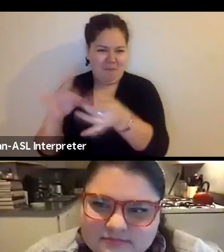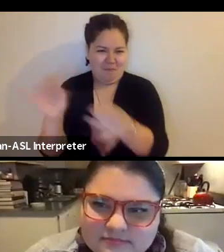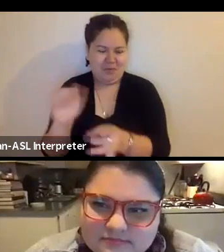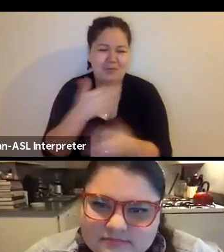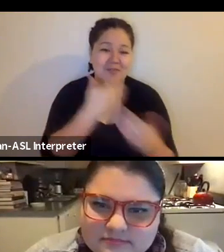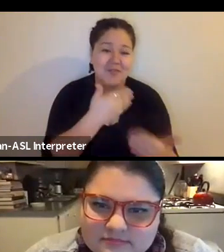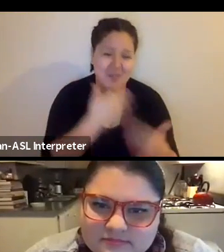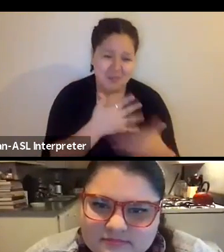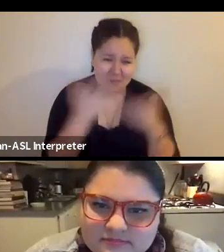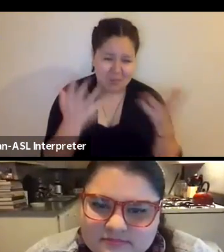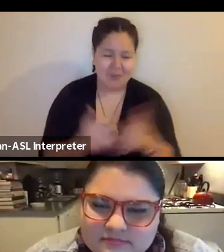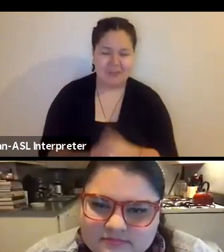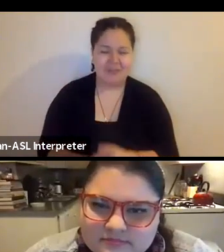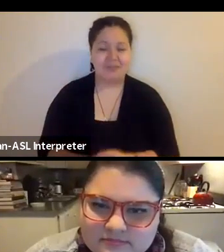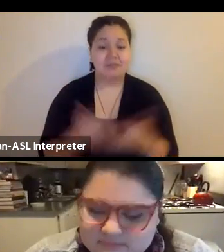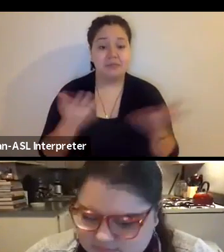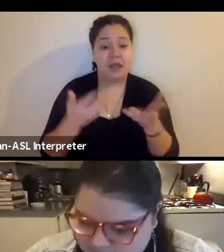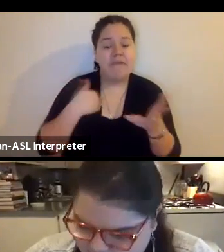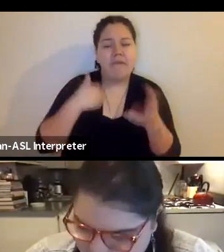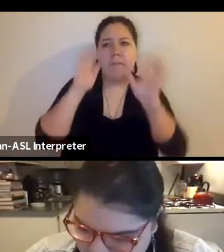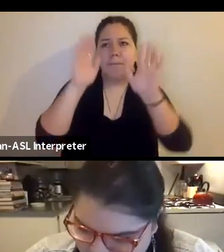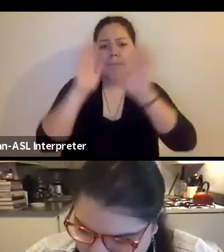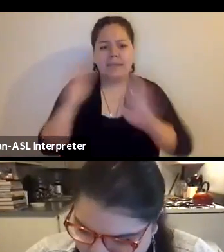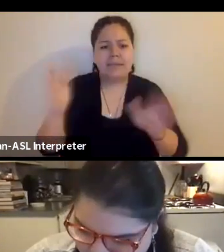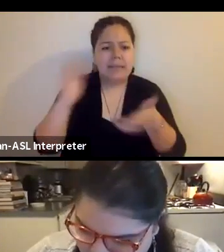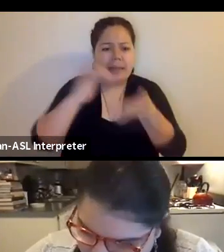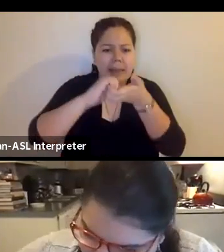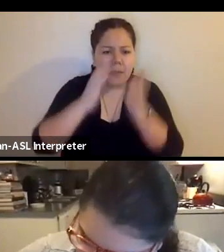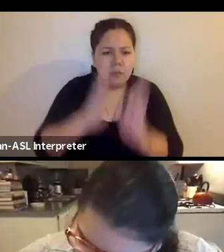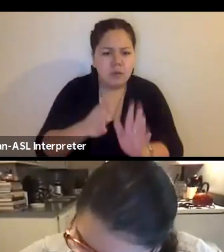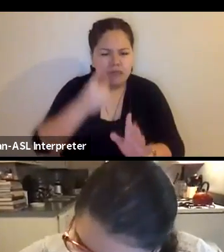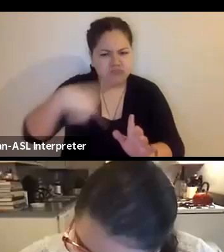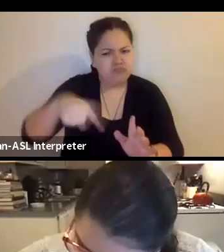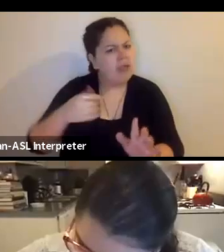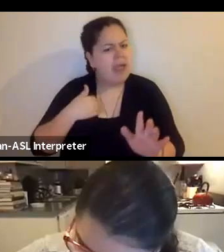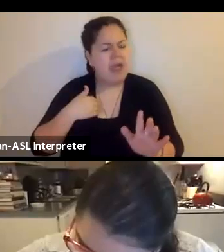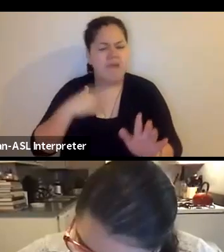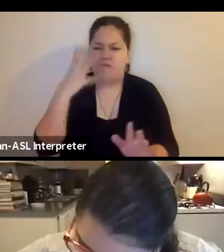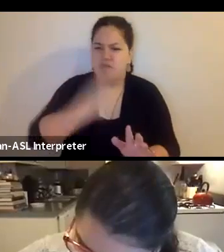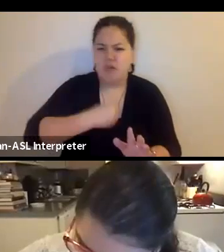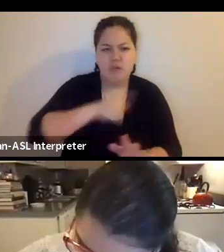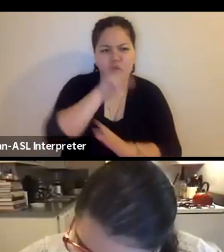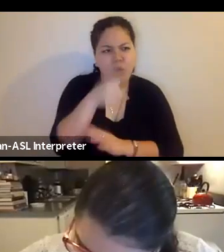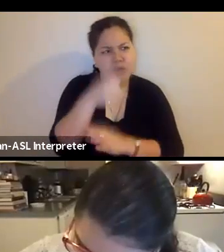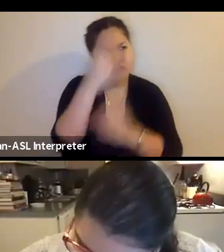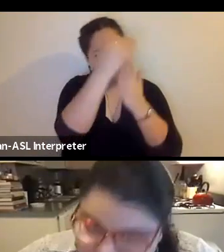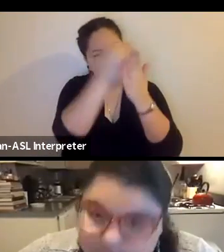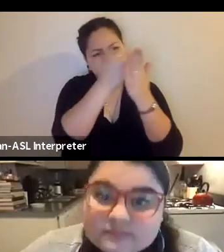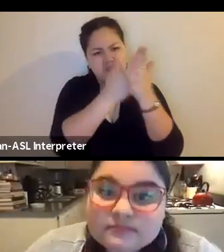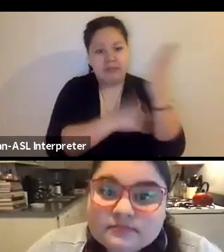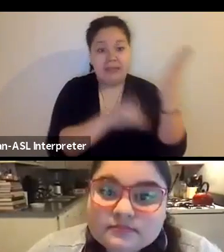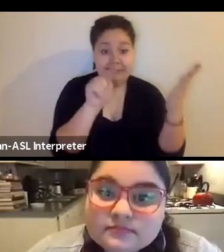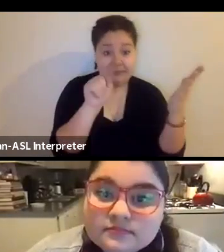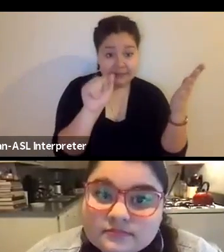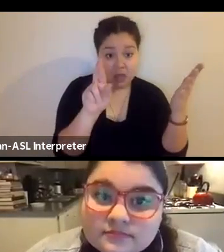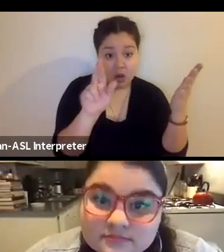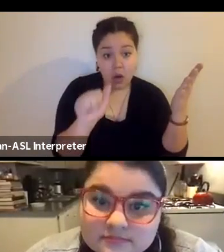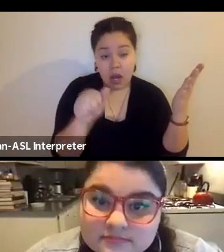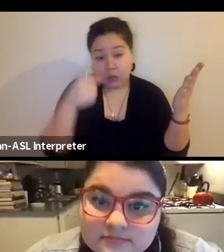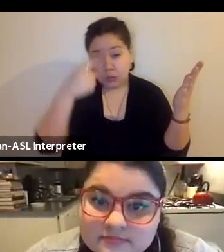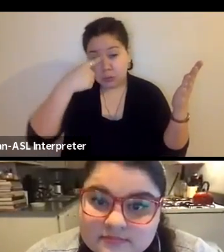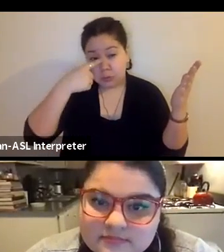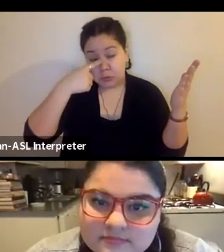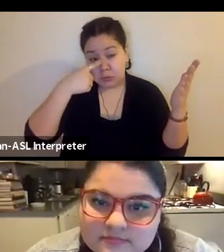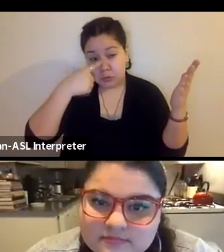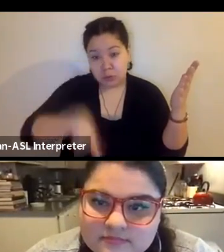some amazing collaborators who have crafted these questions in beautiful, provocative ways. Tara, would you be kind